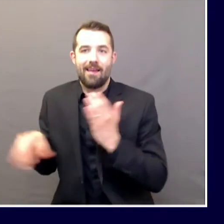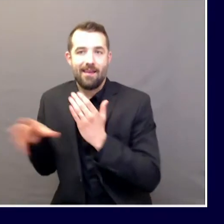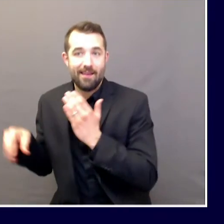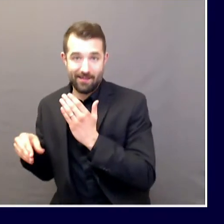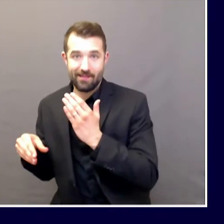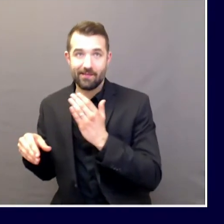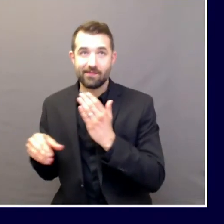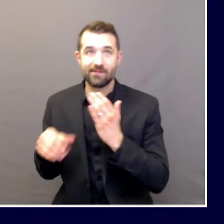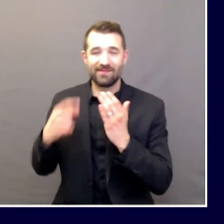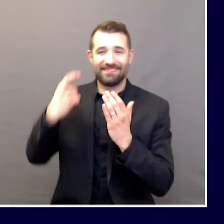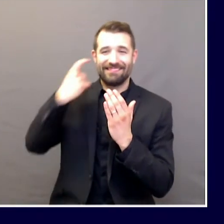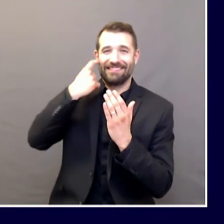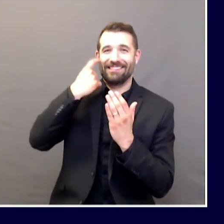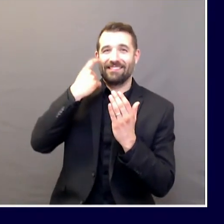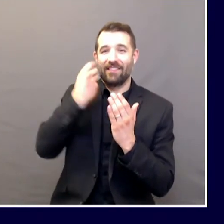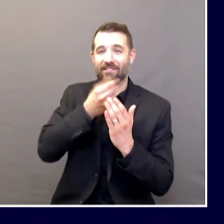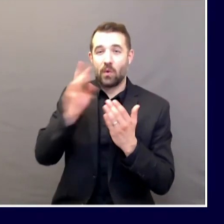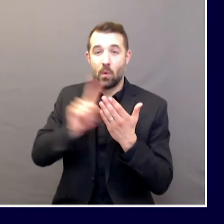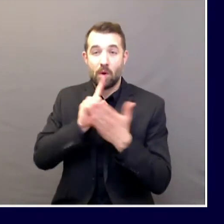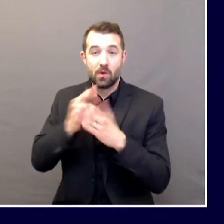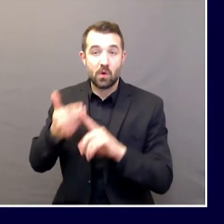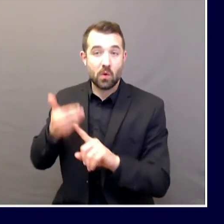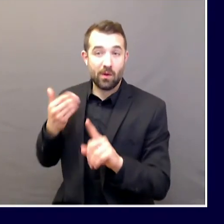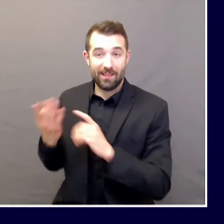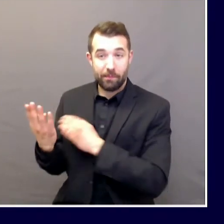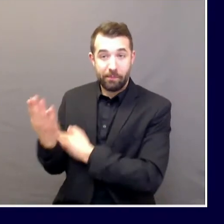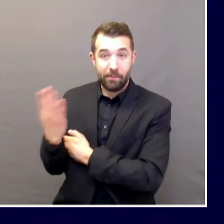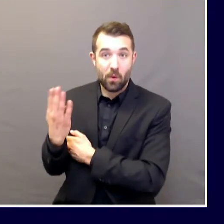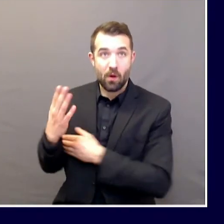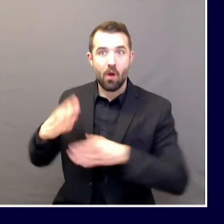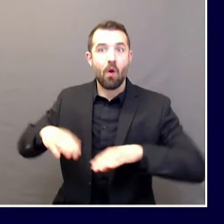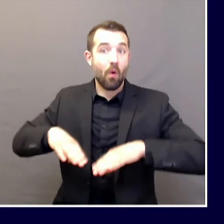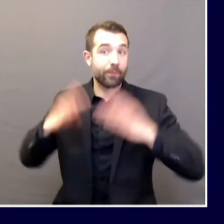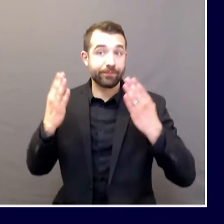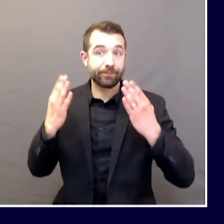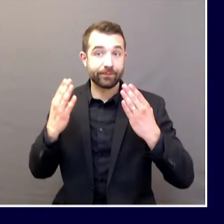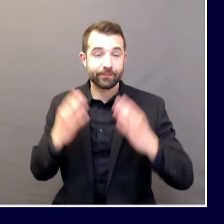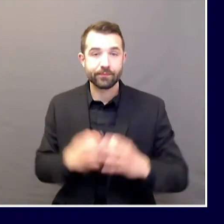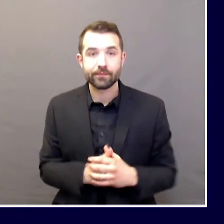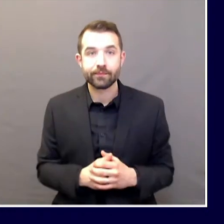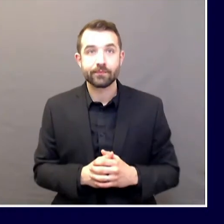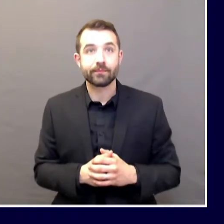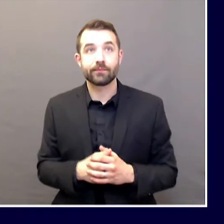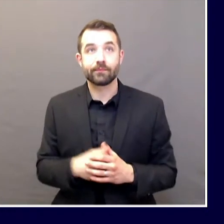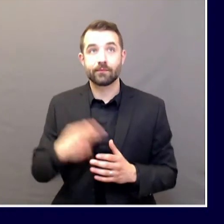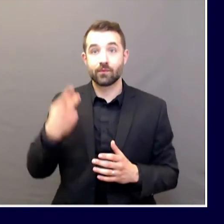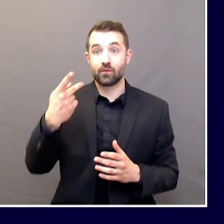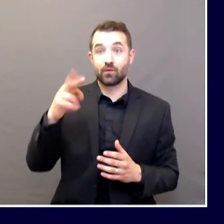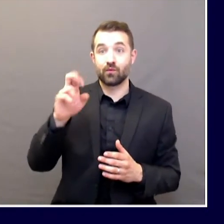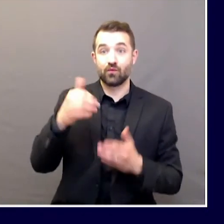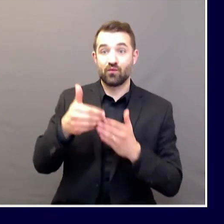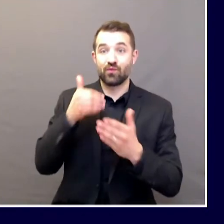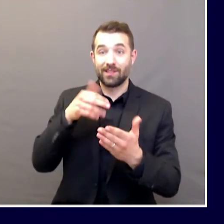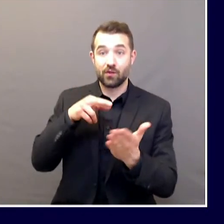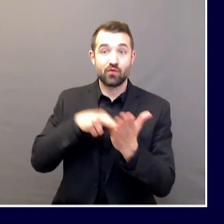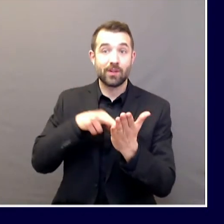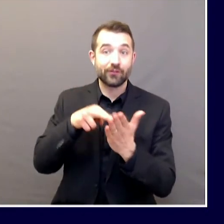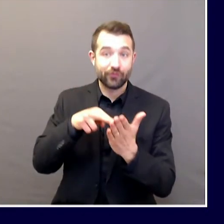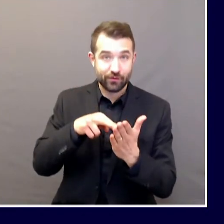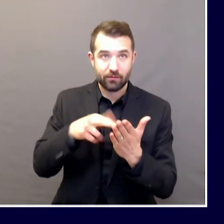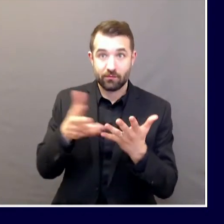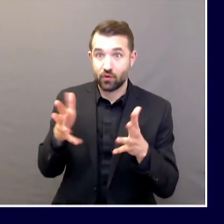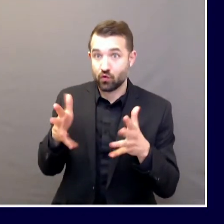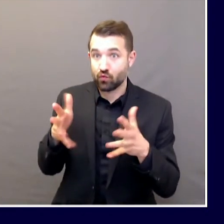although pre-registration is open, there isn't a registration component yet that accompanies it. That is